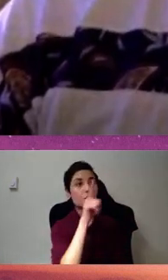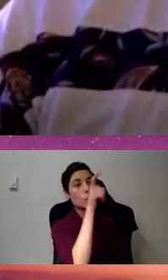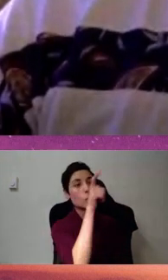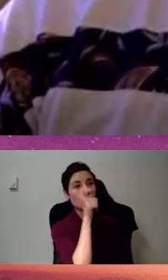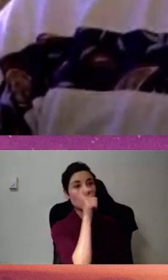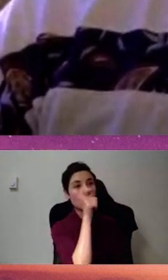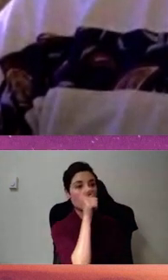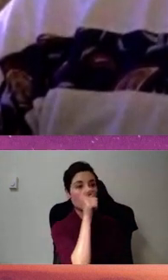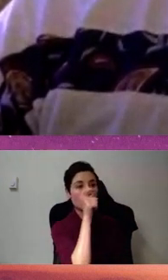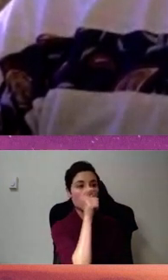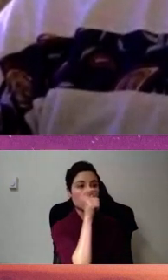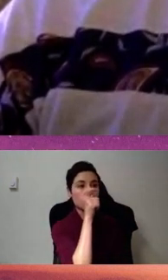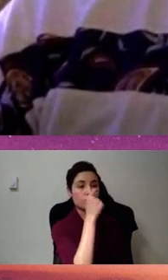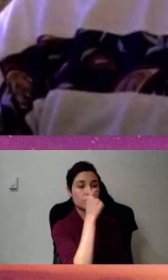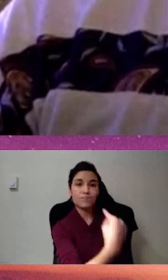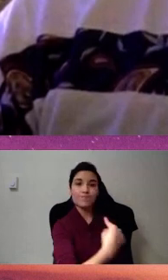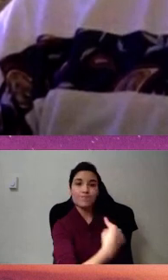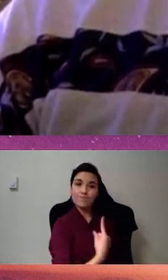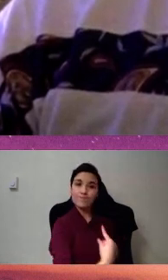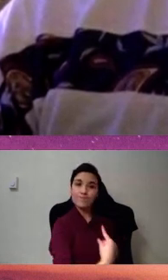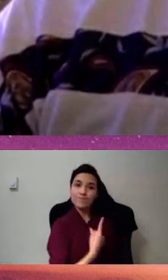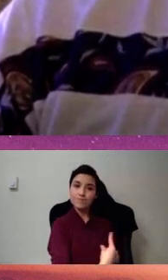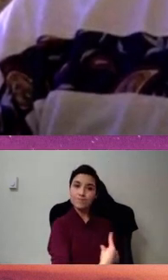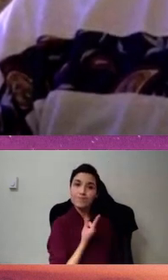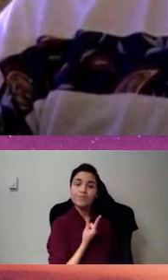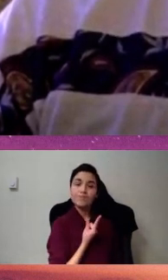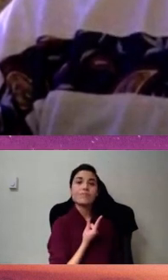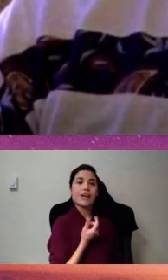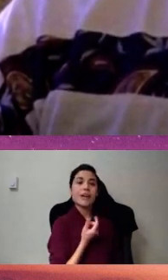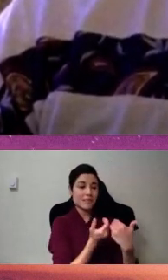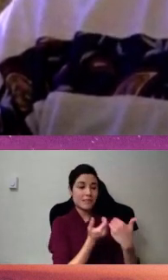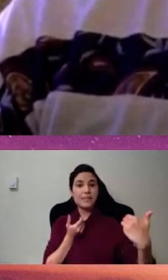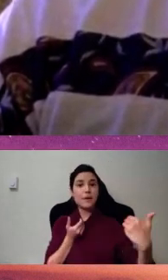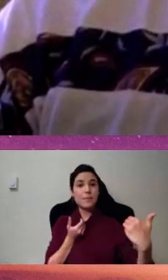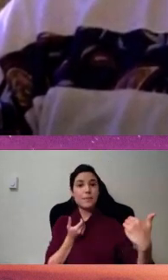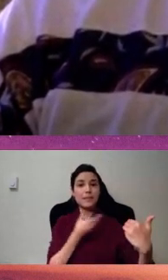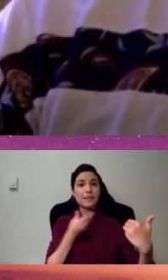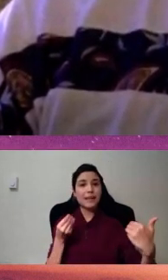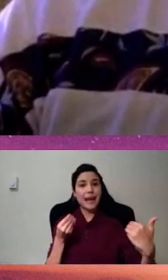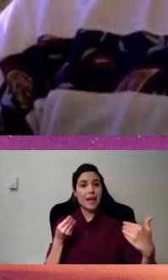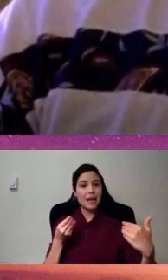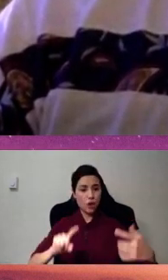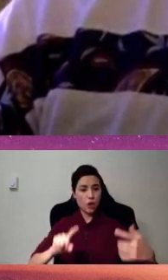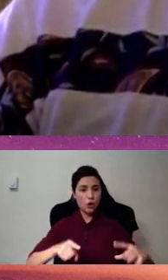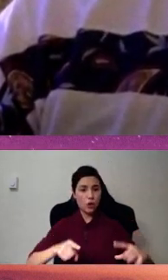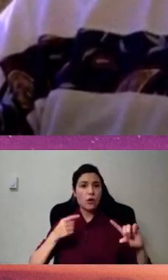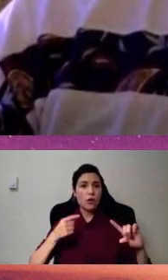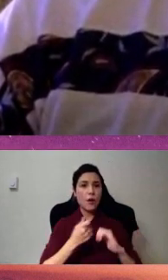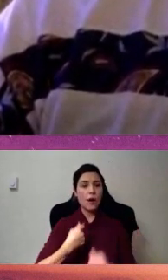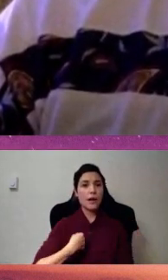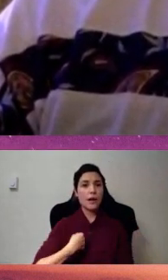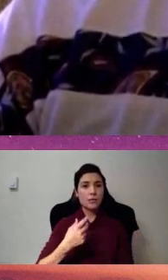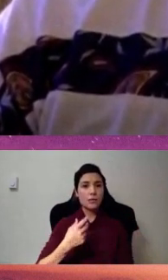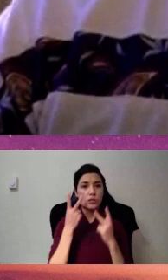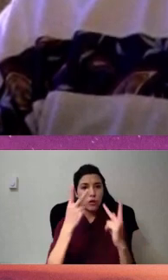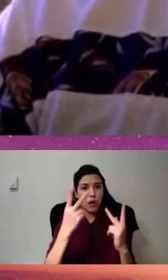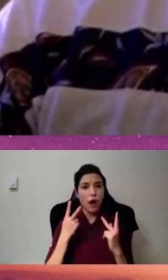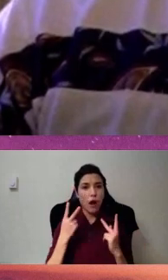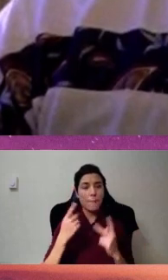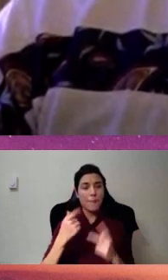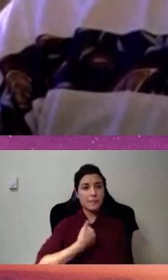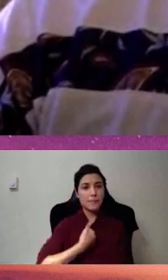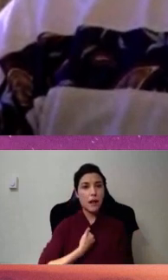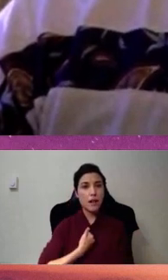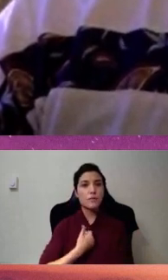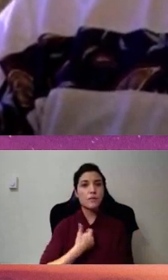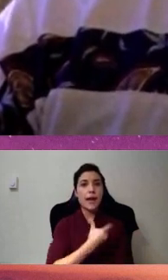to separate and fracture parts of my reflection and how I saw myself and how that self related to everything else around me